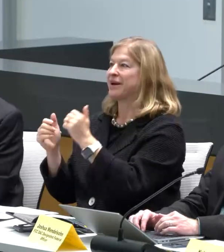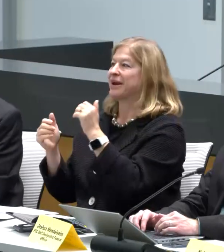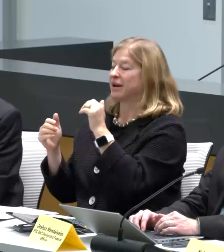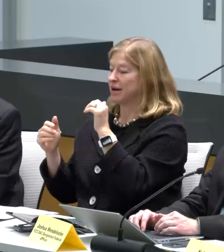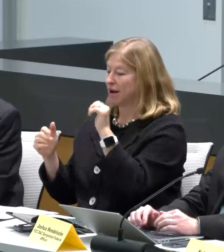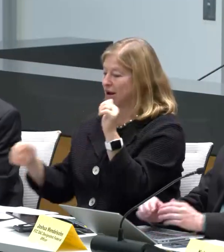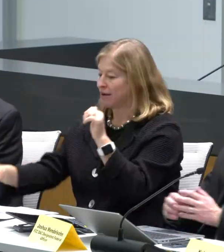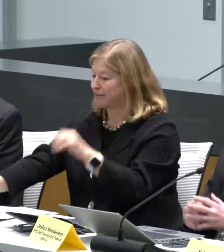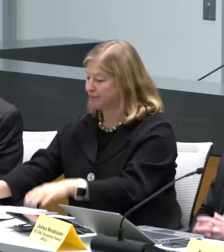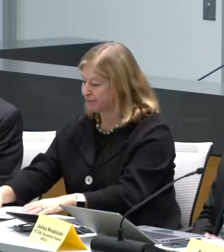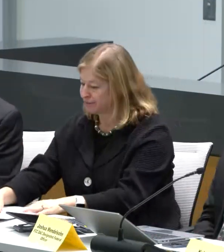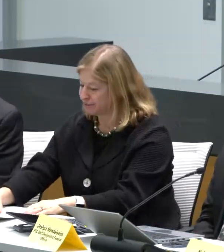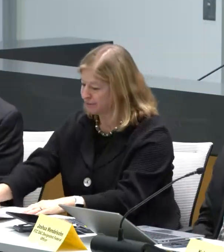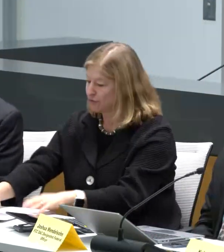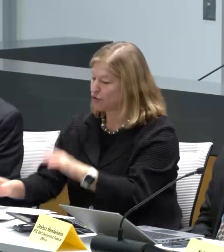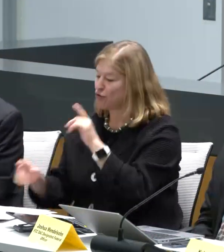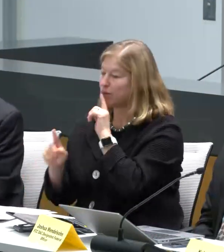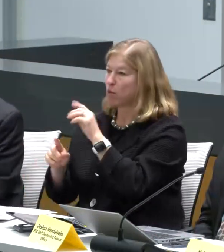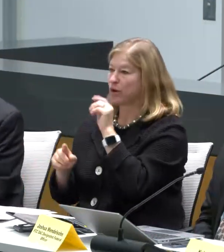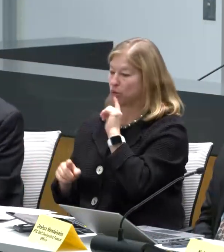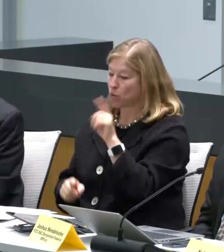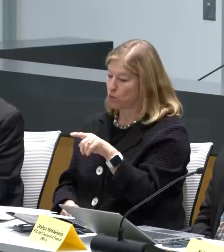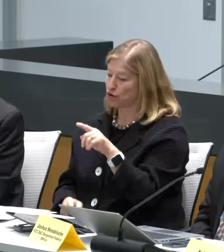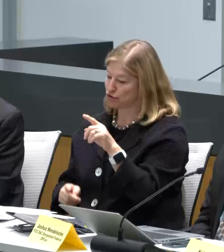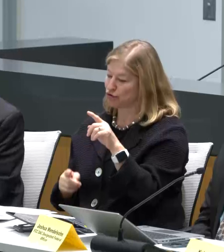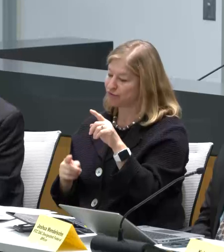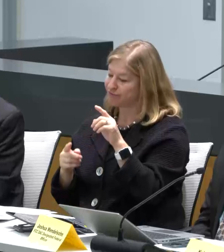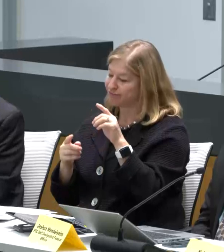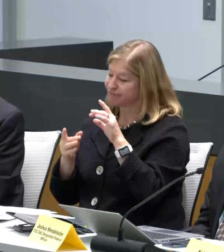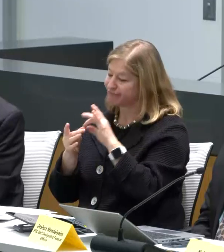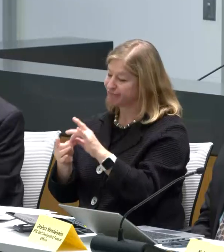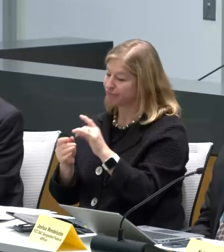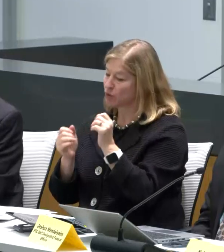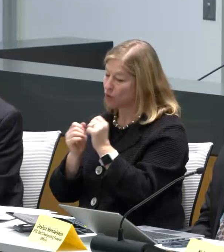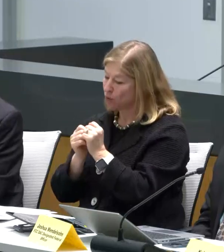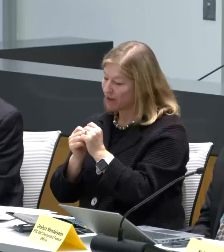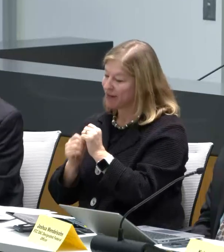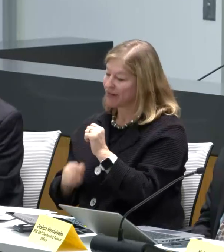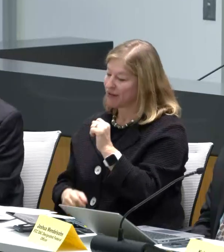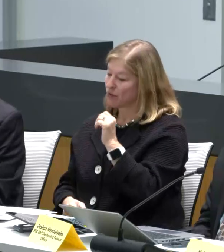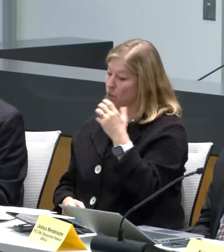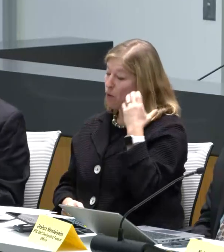January 25th, we had an open meeting during which we adopted a report and order.